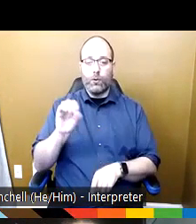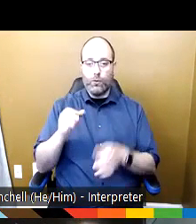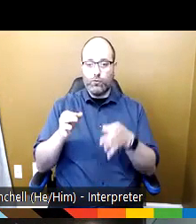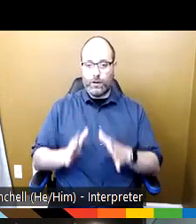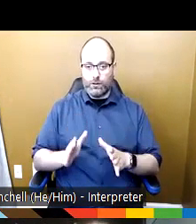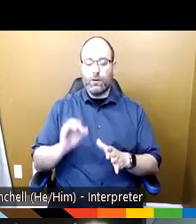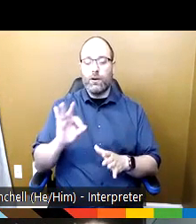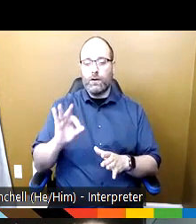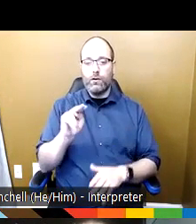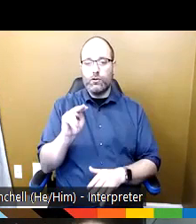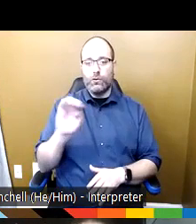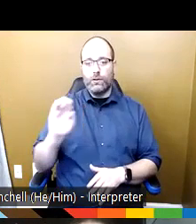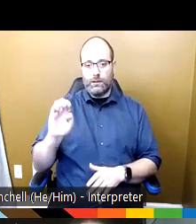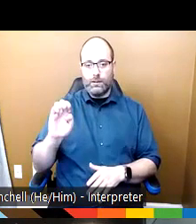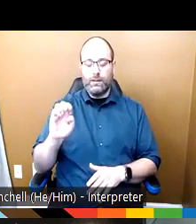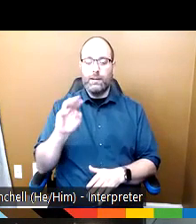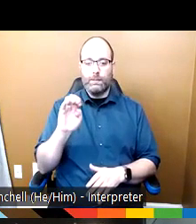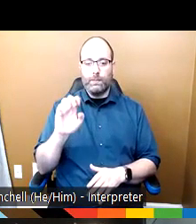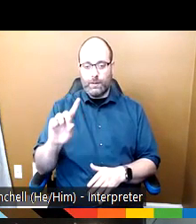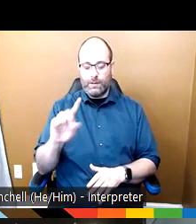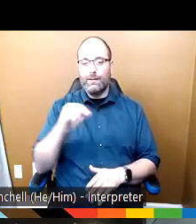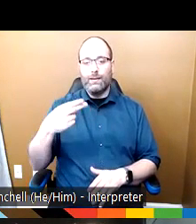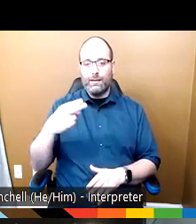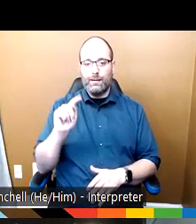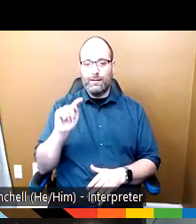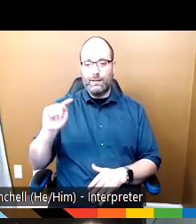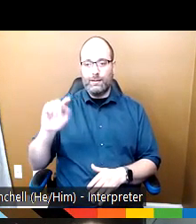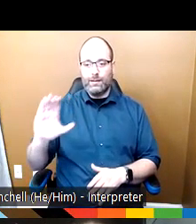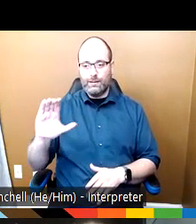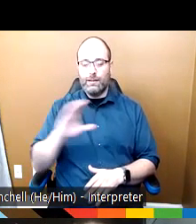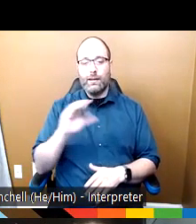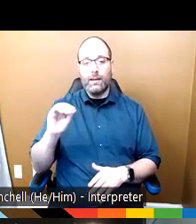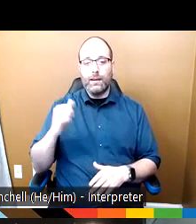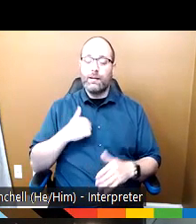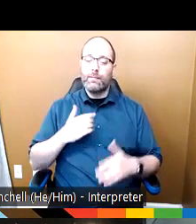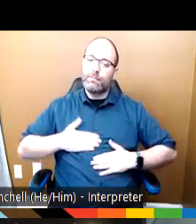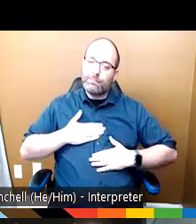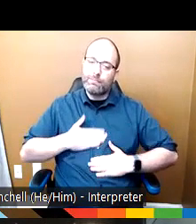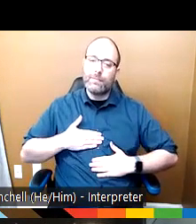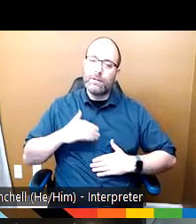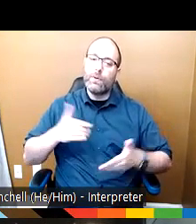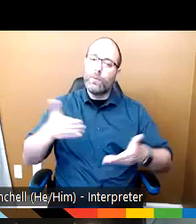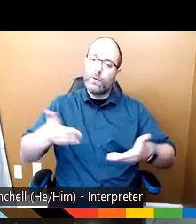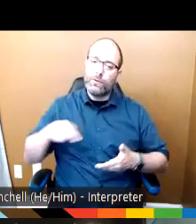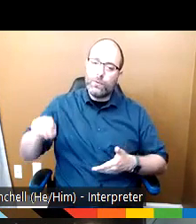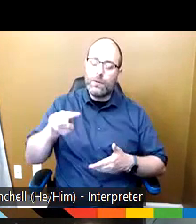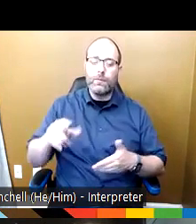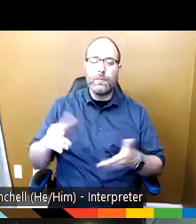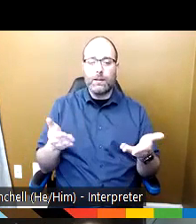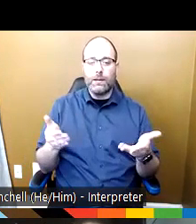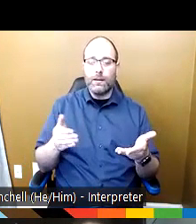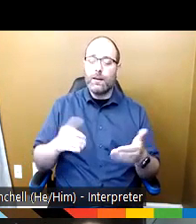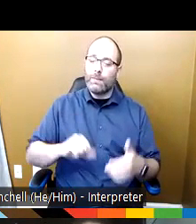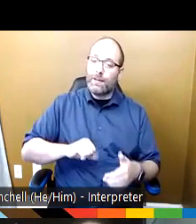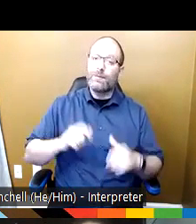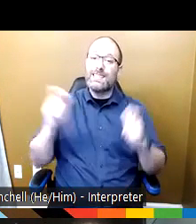New England Mental Health TTC. And it is our pleasure to be welcome you and to be celebrating Pride Month